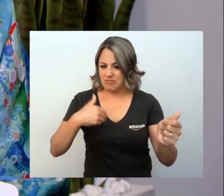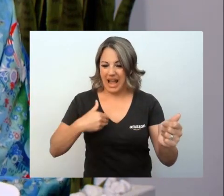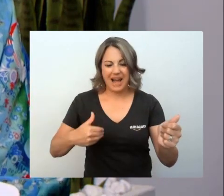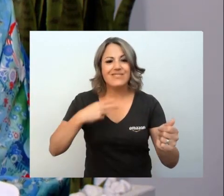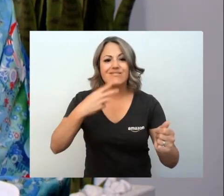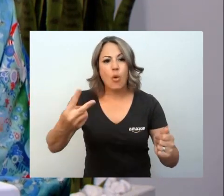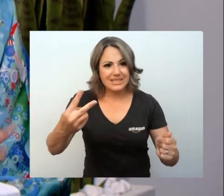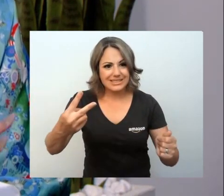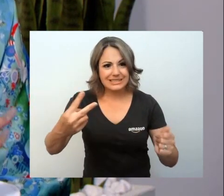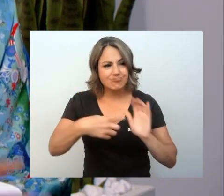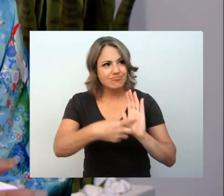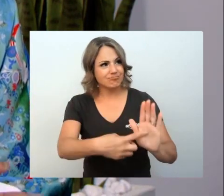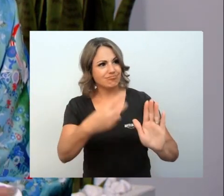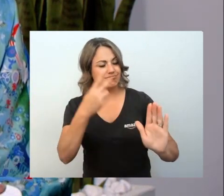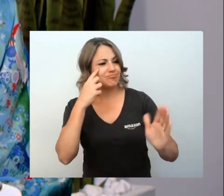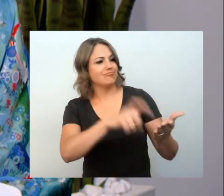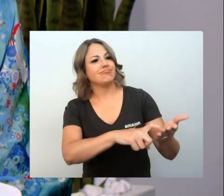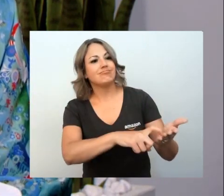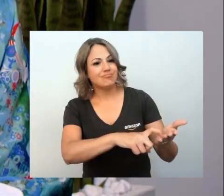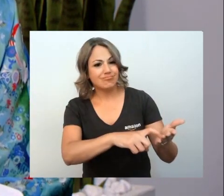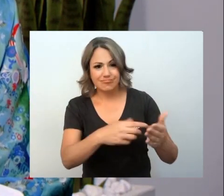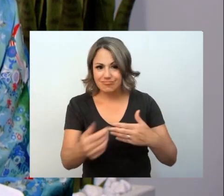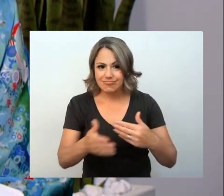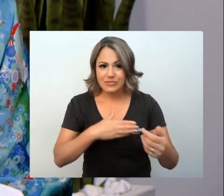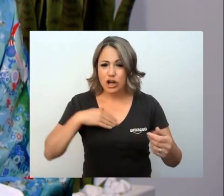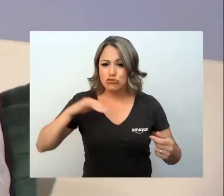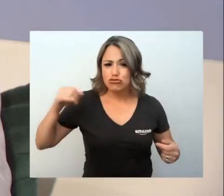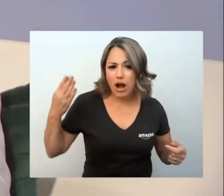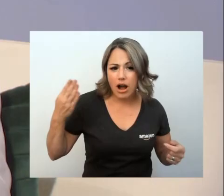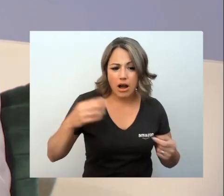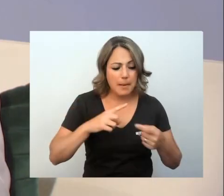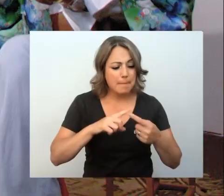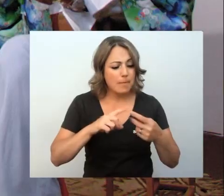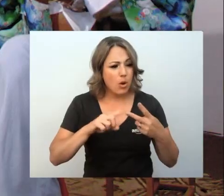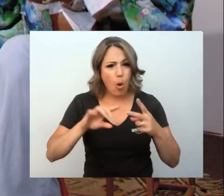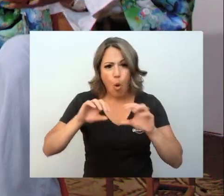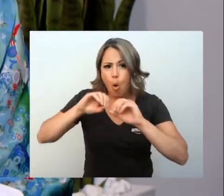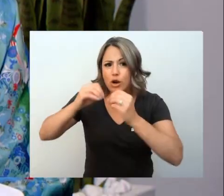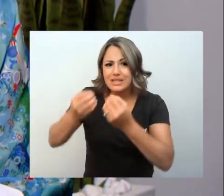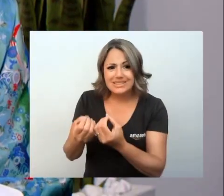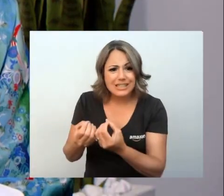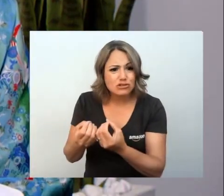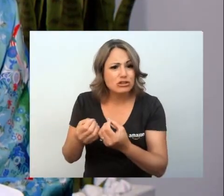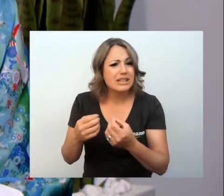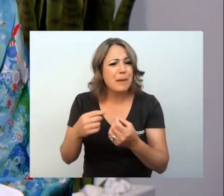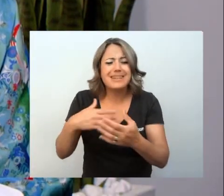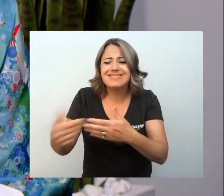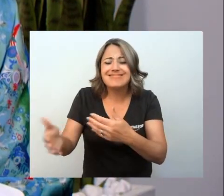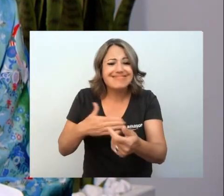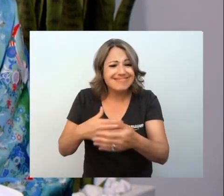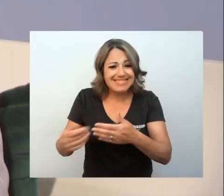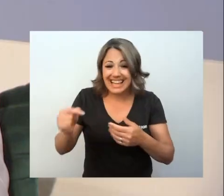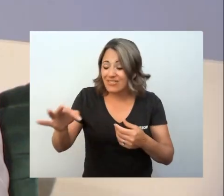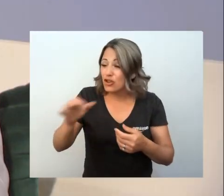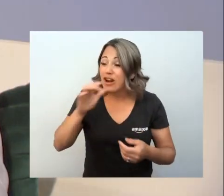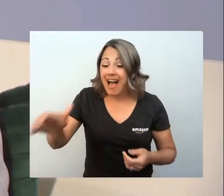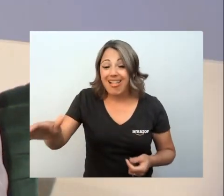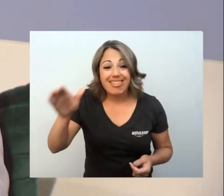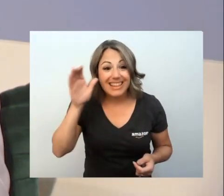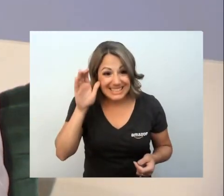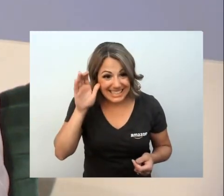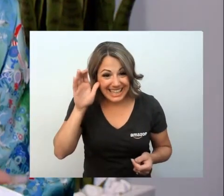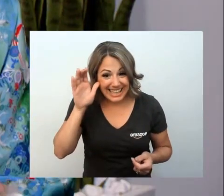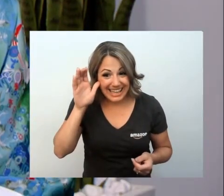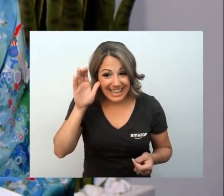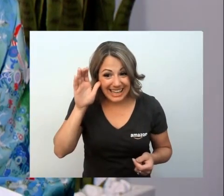can, even if someone at our job or at an organization we work with or for is not listening,